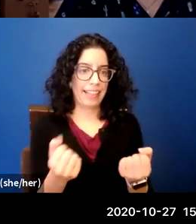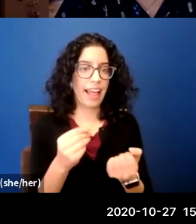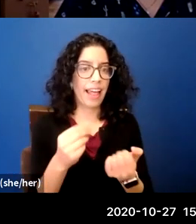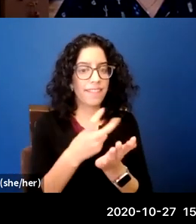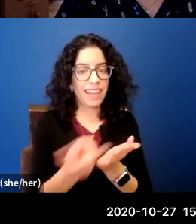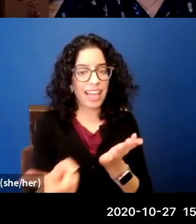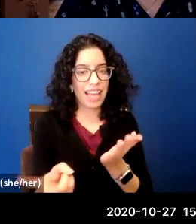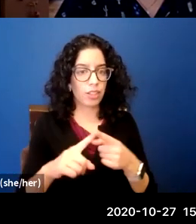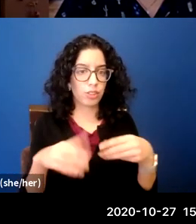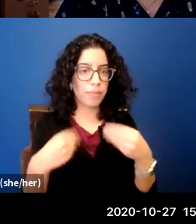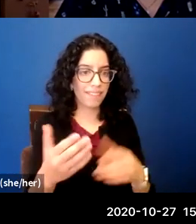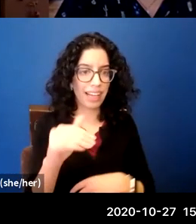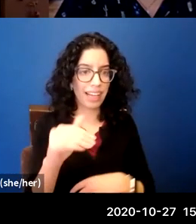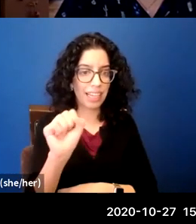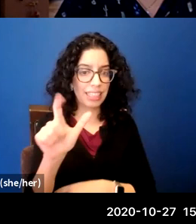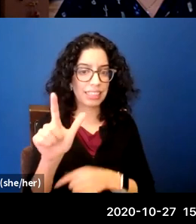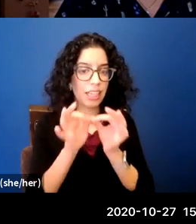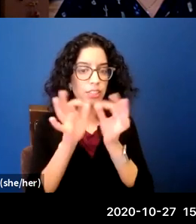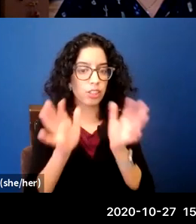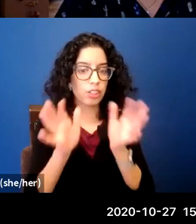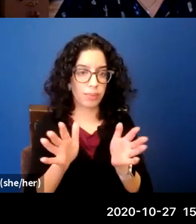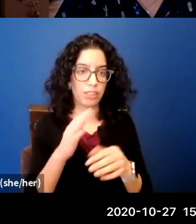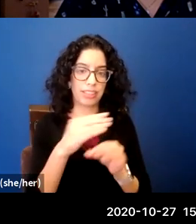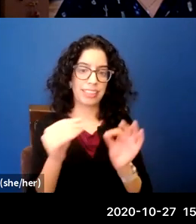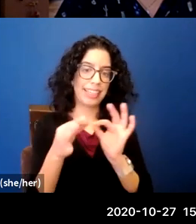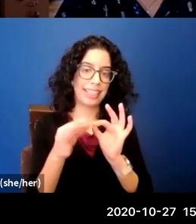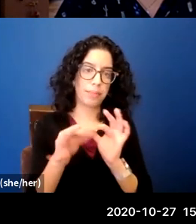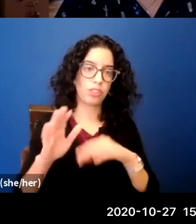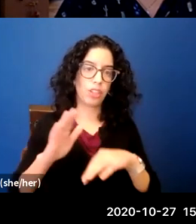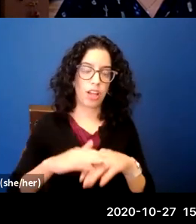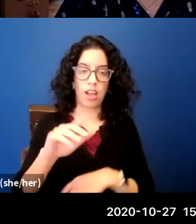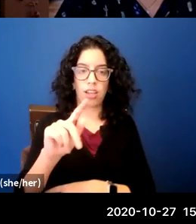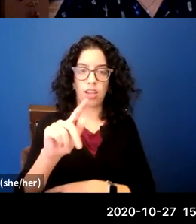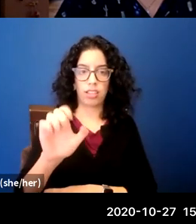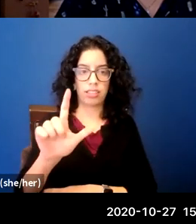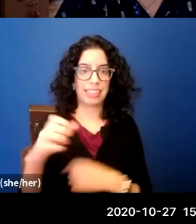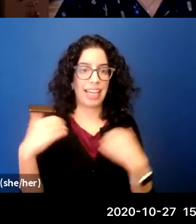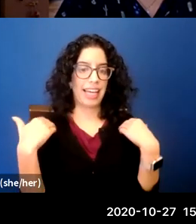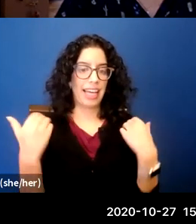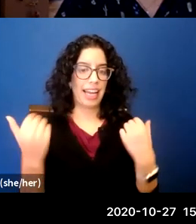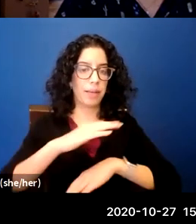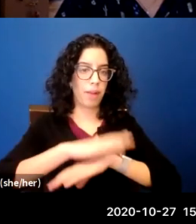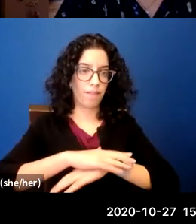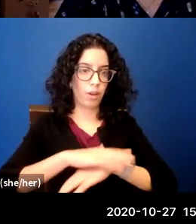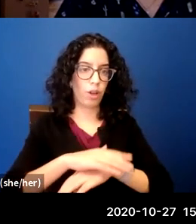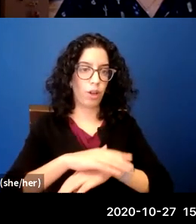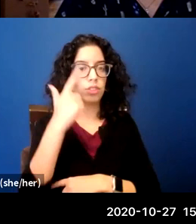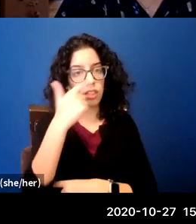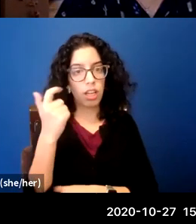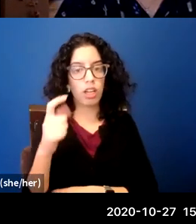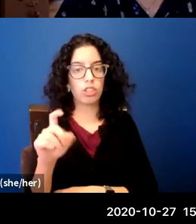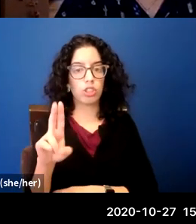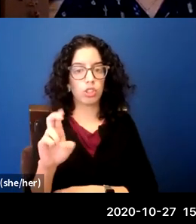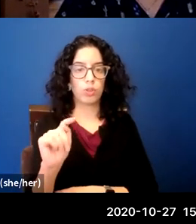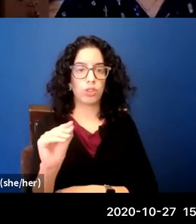nad.org/coronavirus. Another barrier has been to telehealth and the failure to provide ASL interpreters